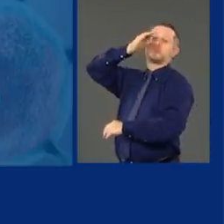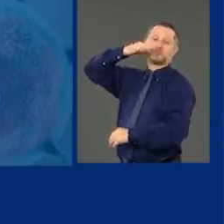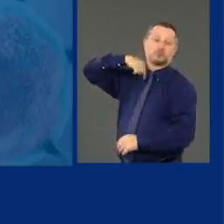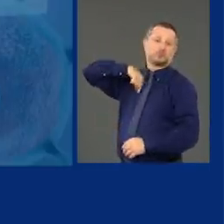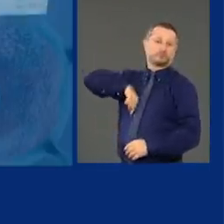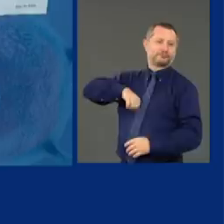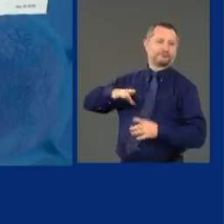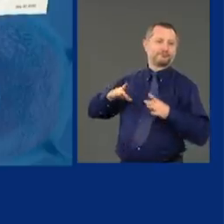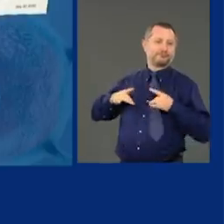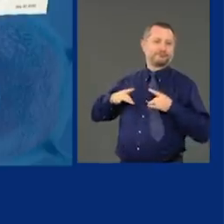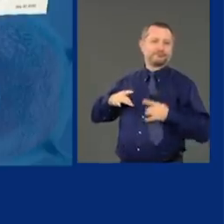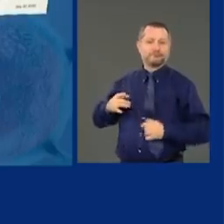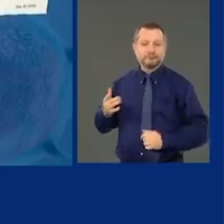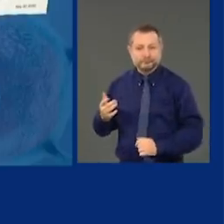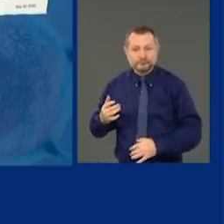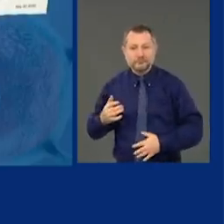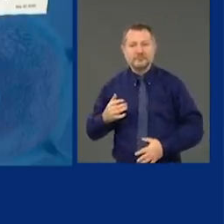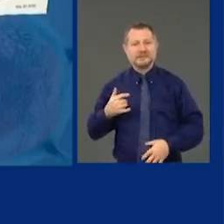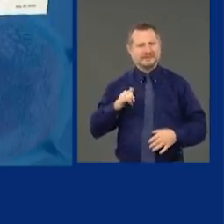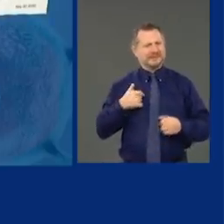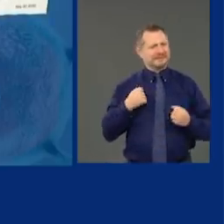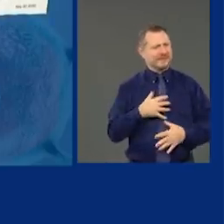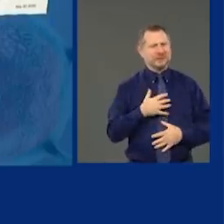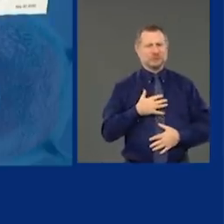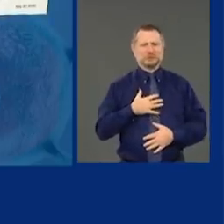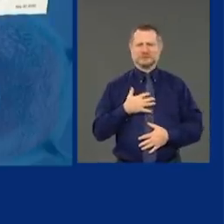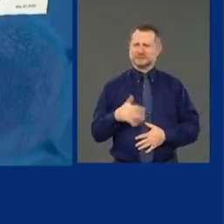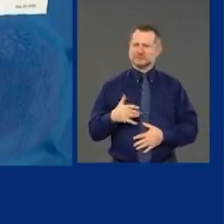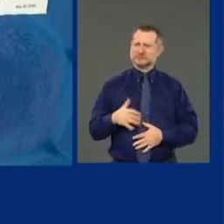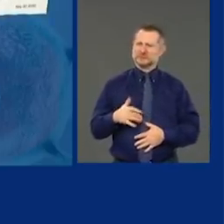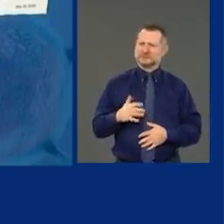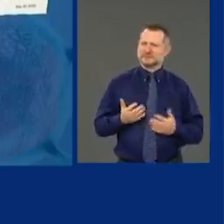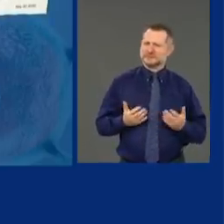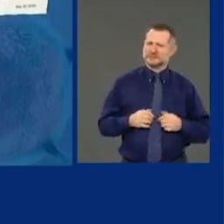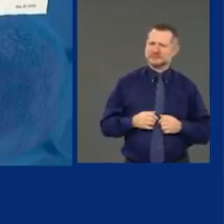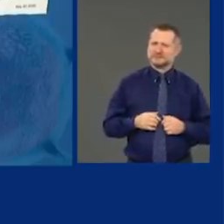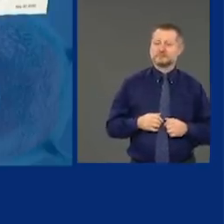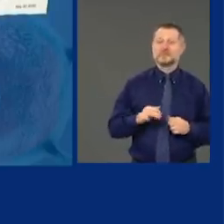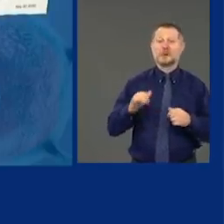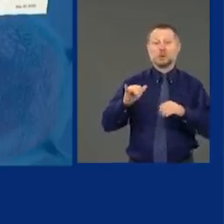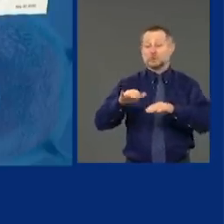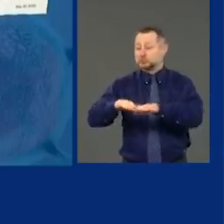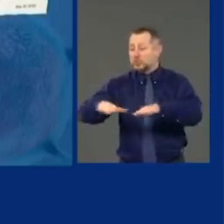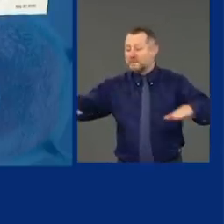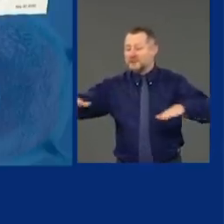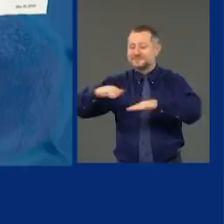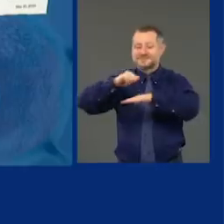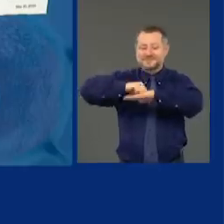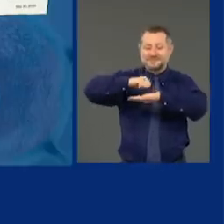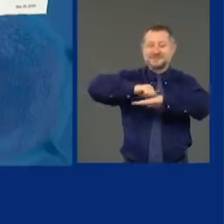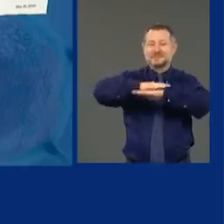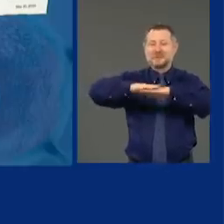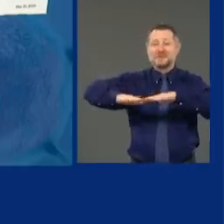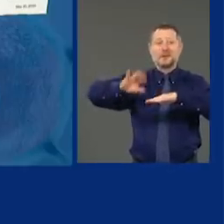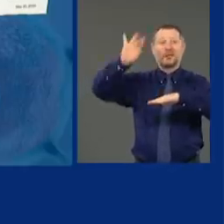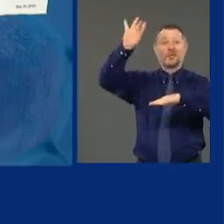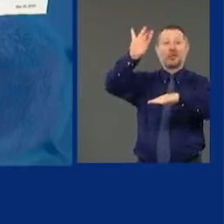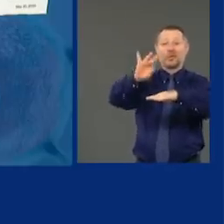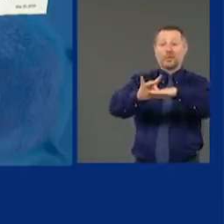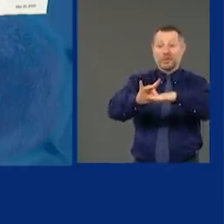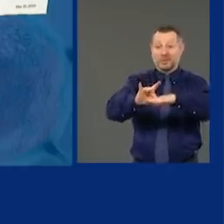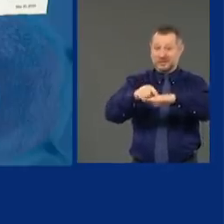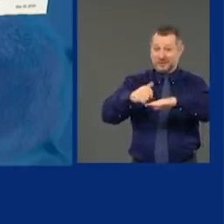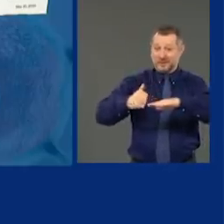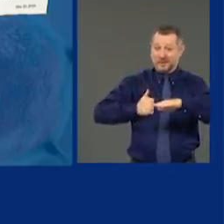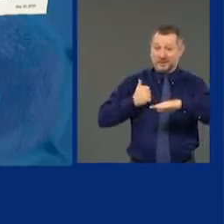So that is a frightening fact. They now say surfaces are less important. It's not that they're not important. You